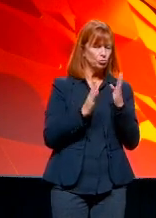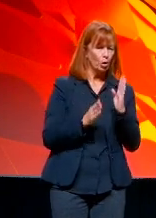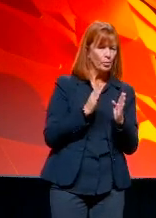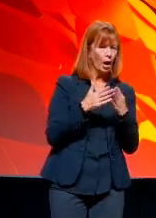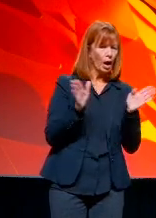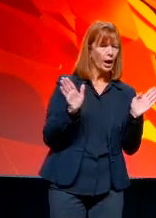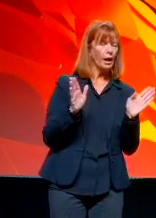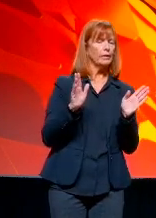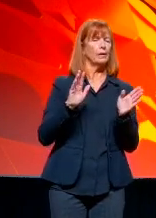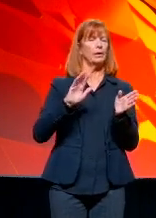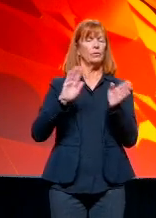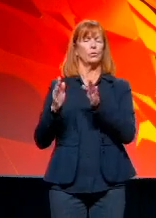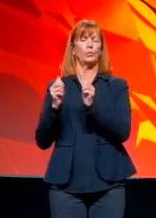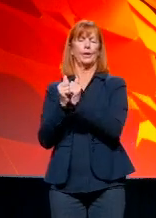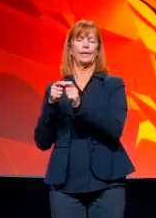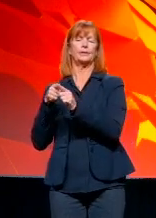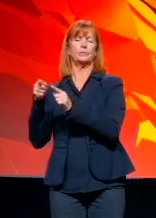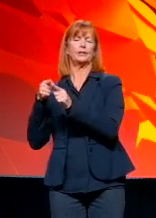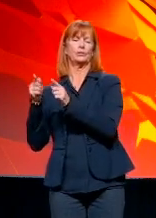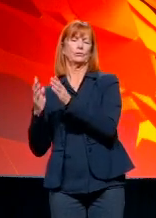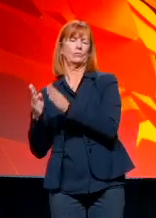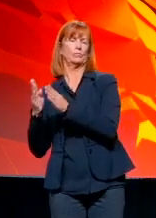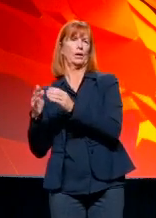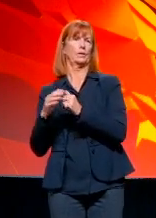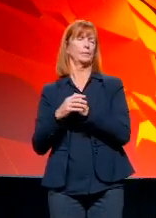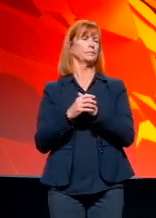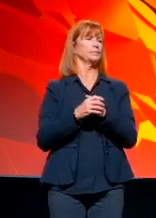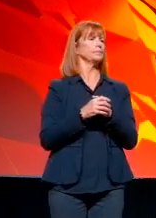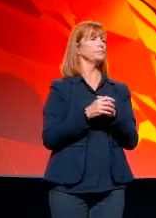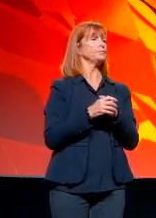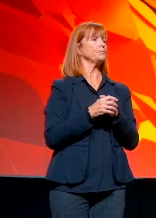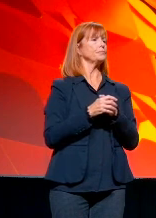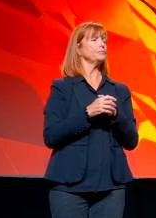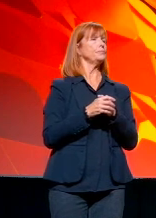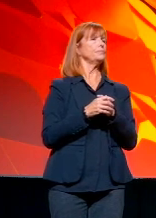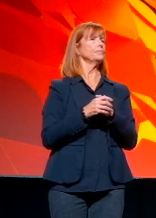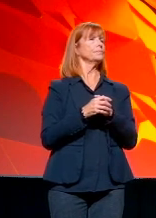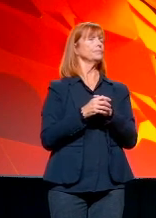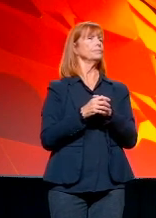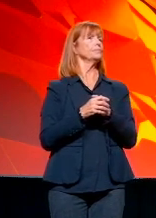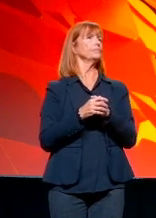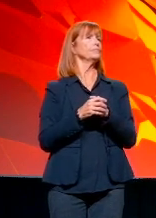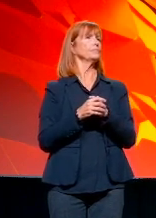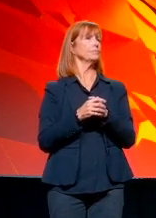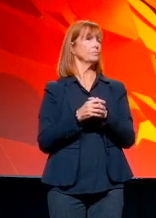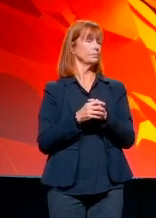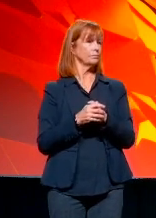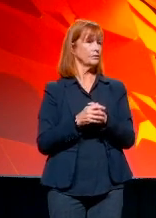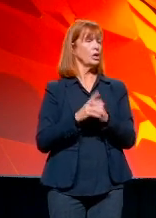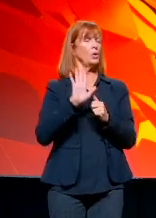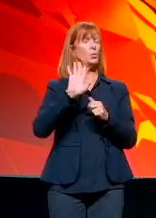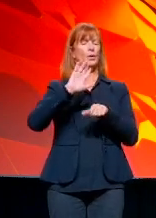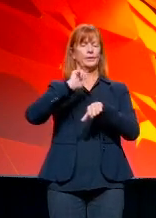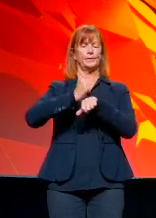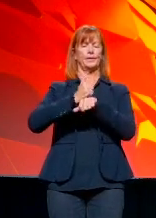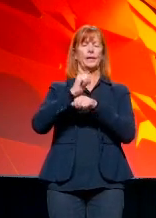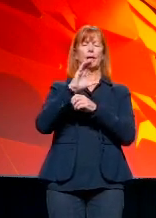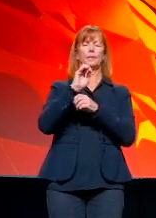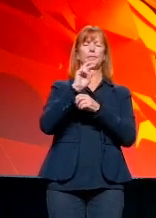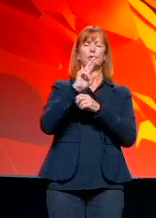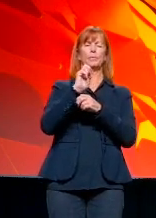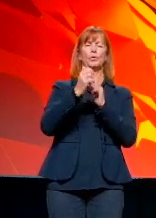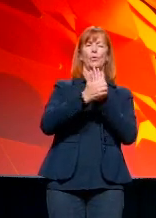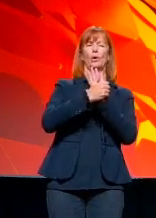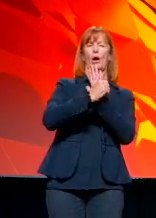that they're not just jack of all trade, master of none, but instead they have a set of core competencies, but they're always learning